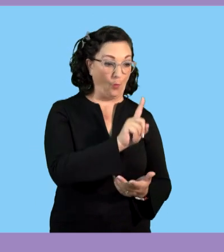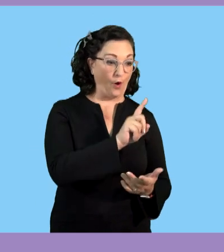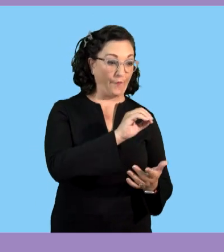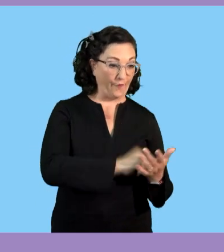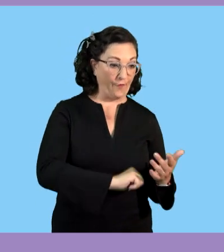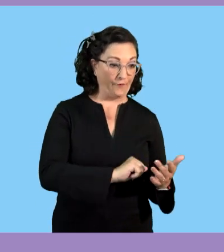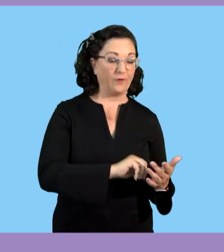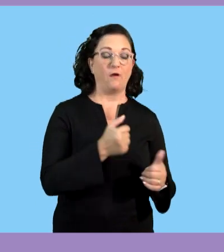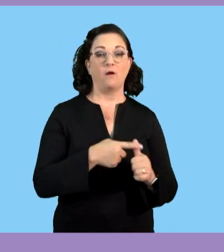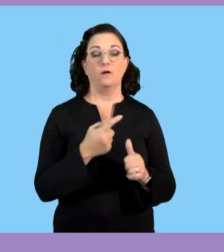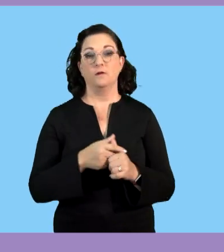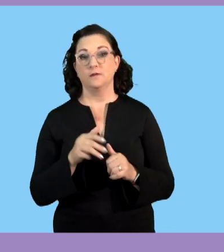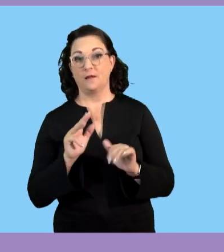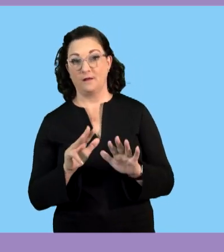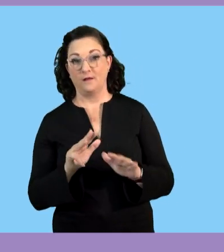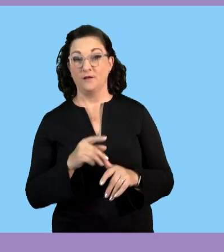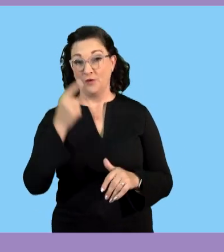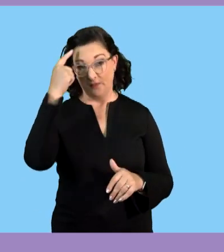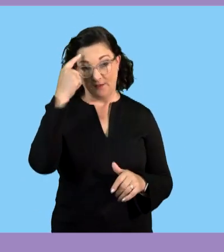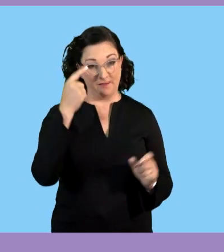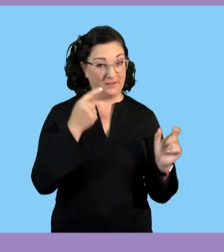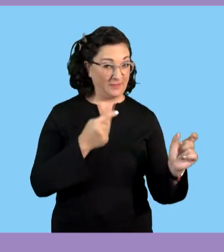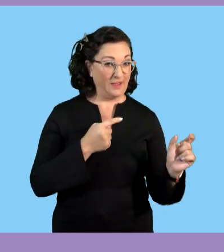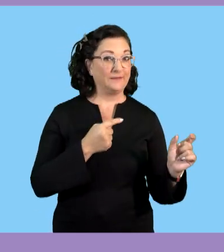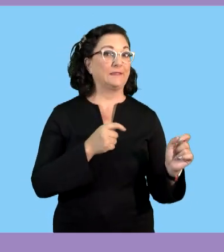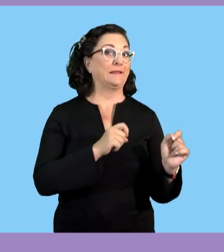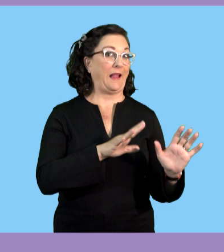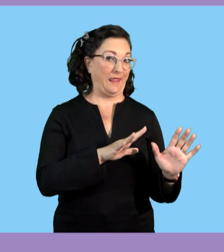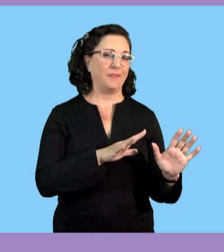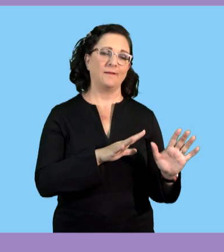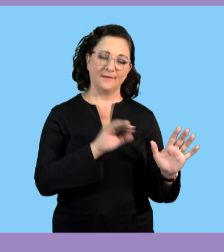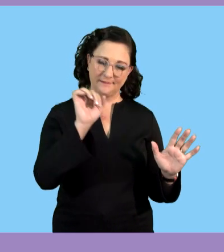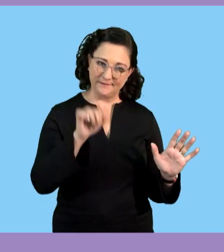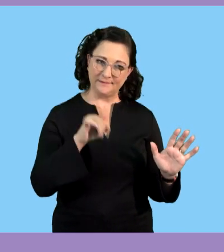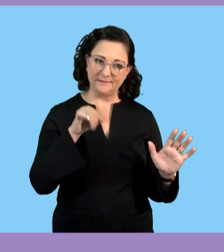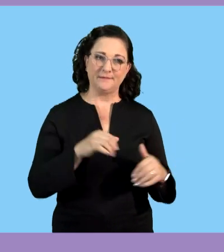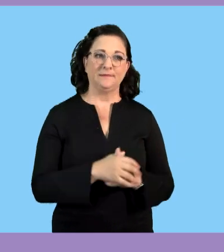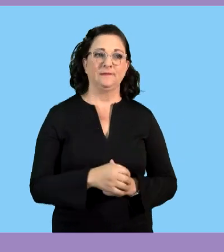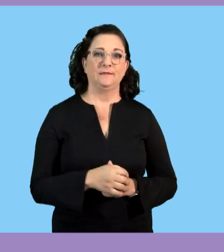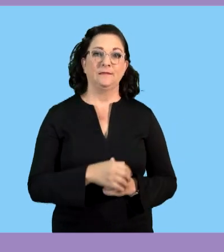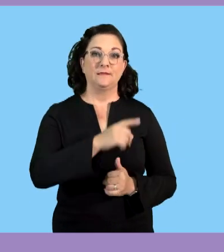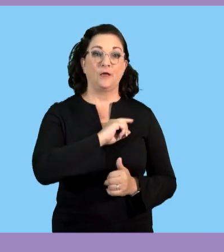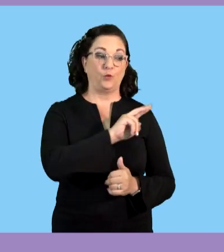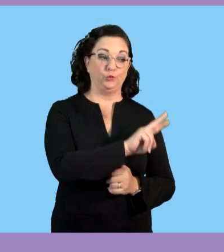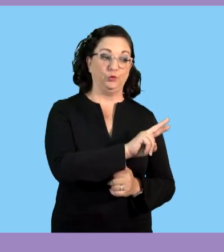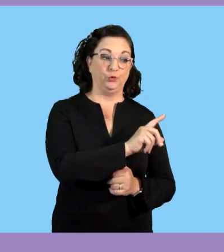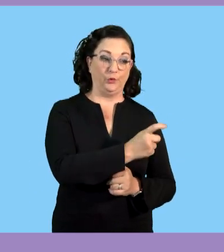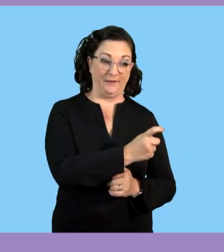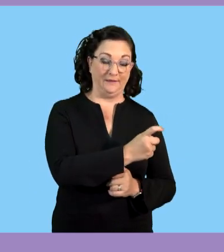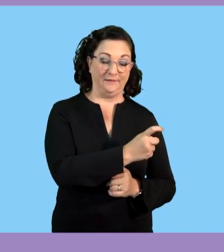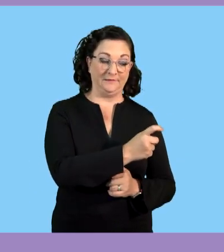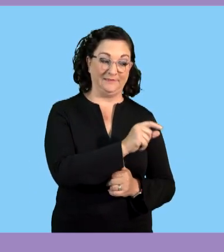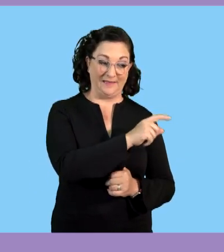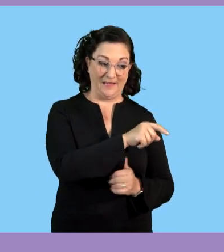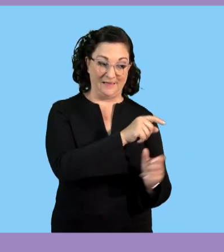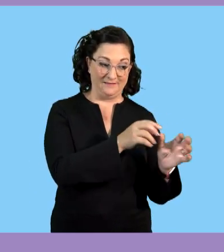1 and then the answer is 9? If you are thinking of 10, then you are correct. This means that our 2x is